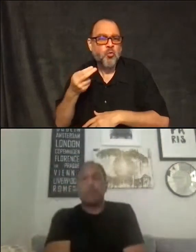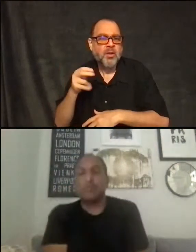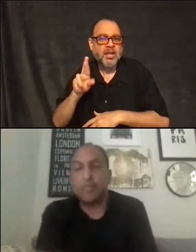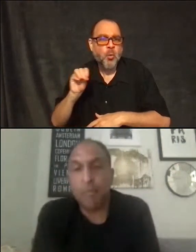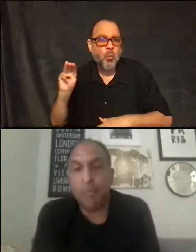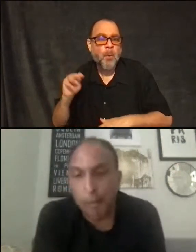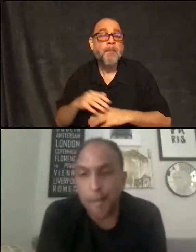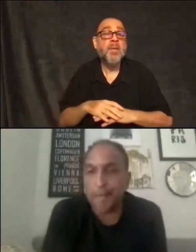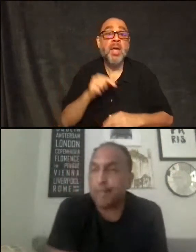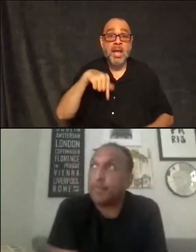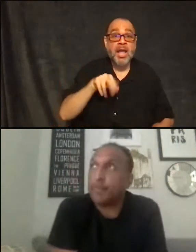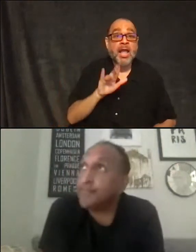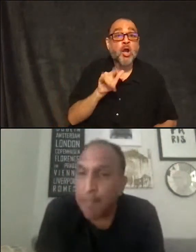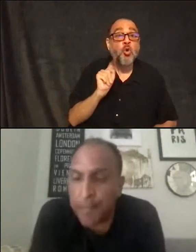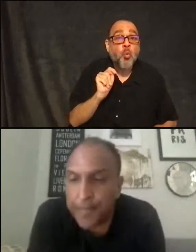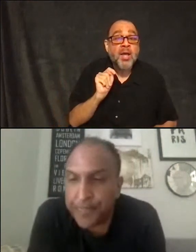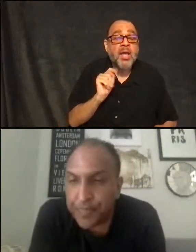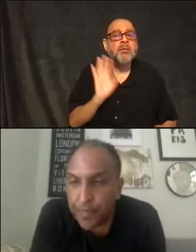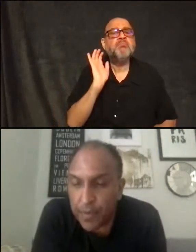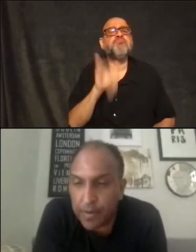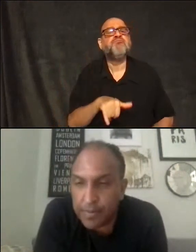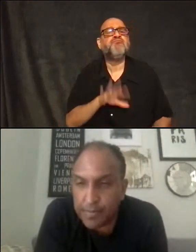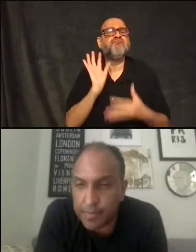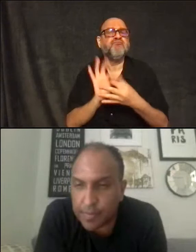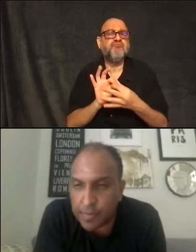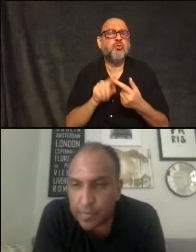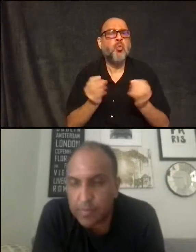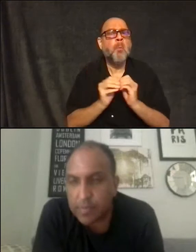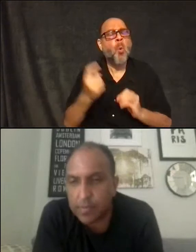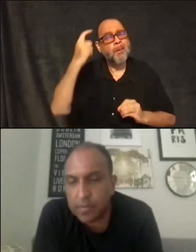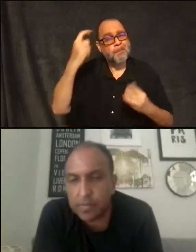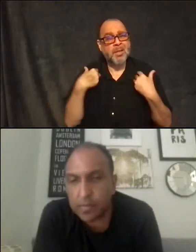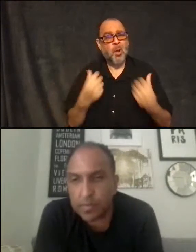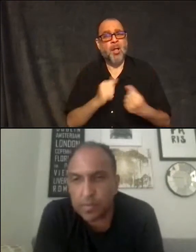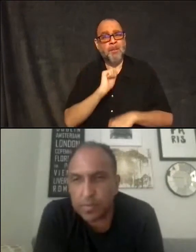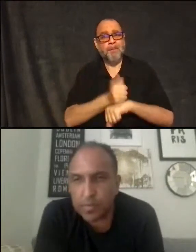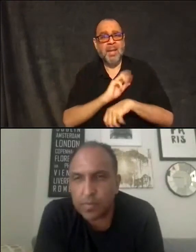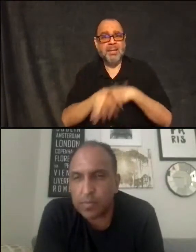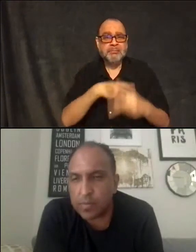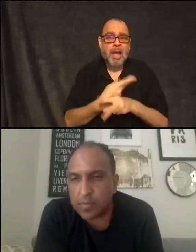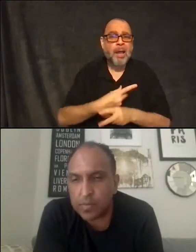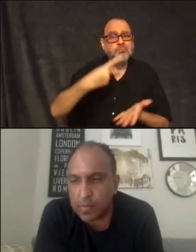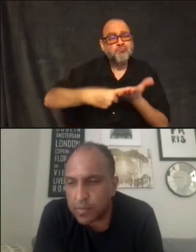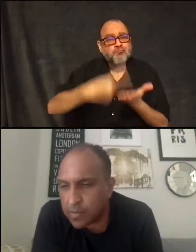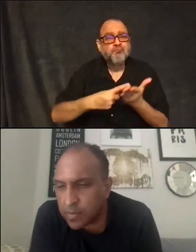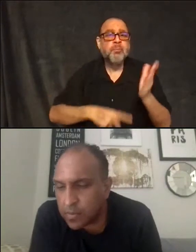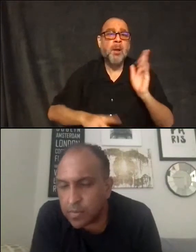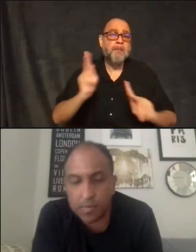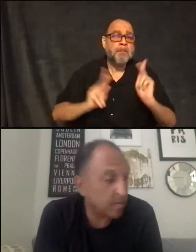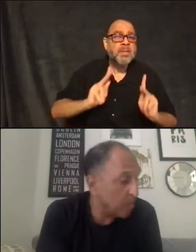dedicated to more mental health based types of discussions where people are openly